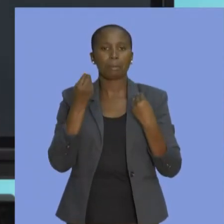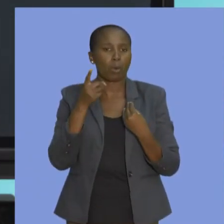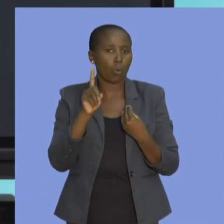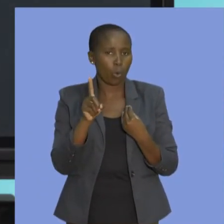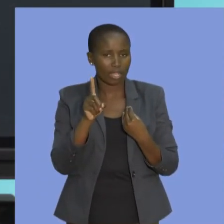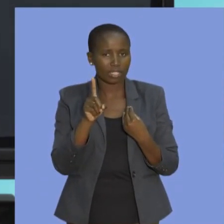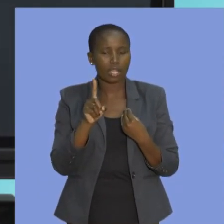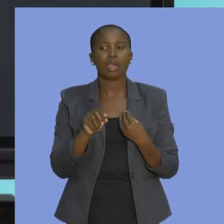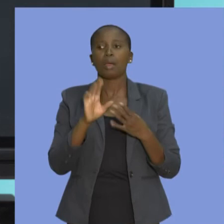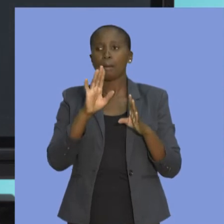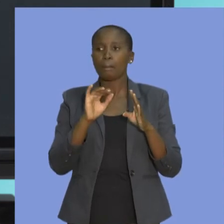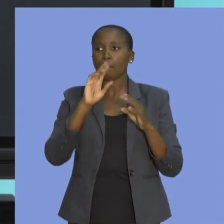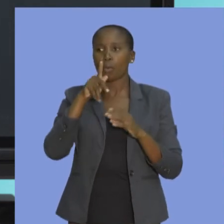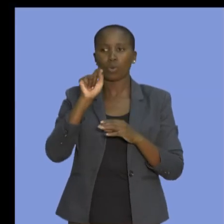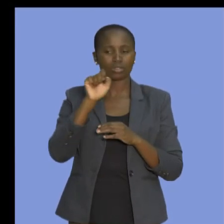how.